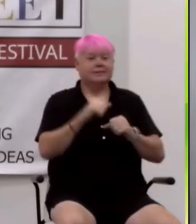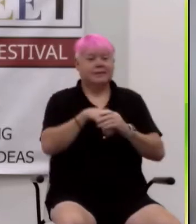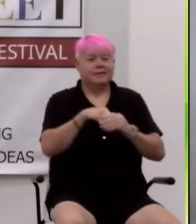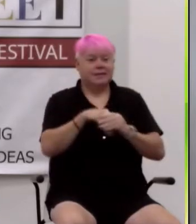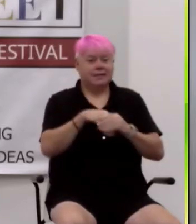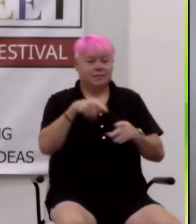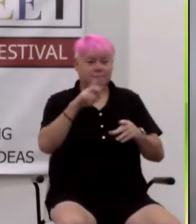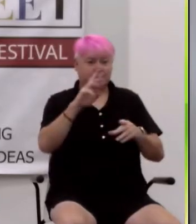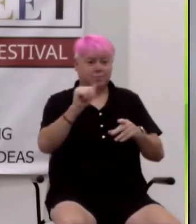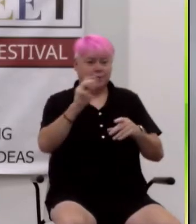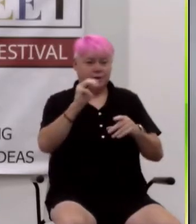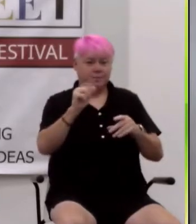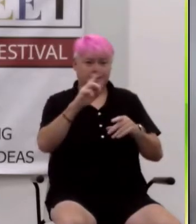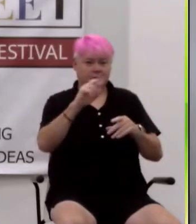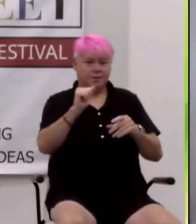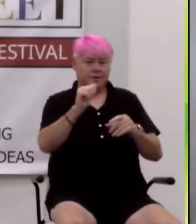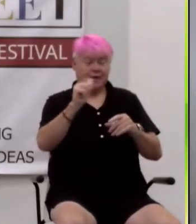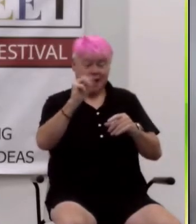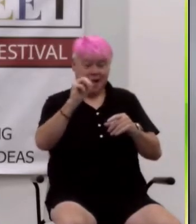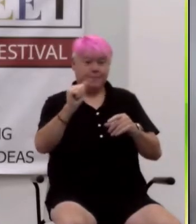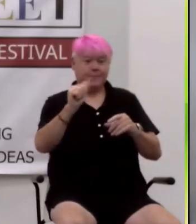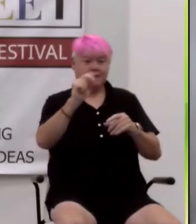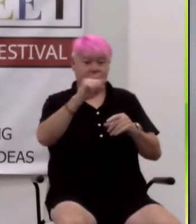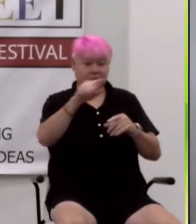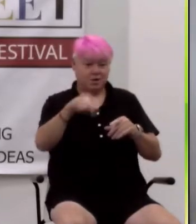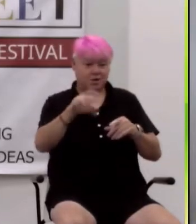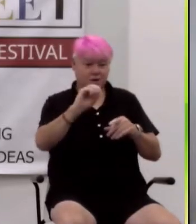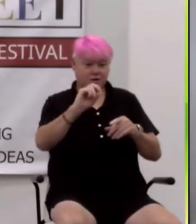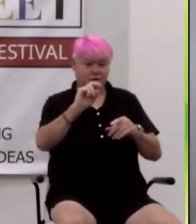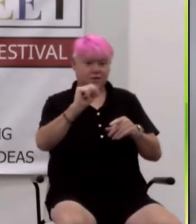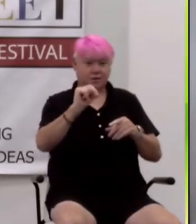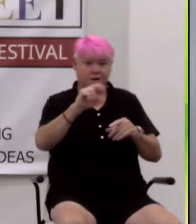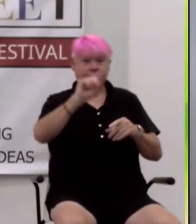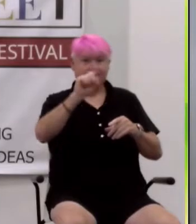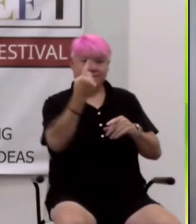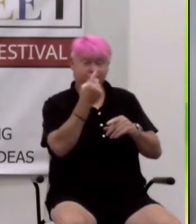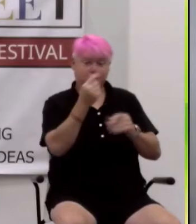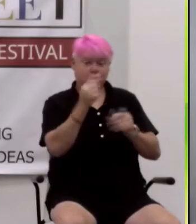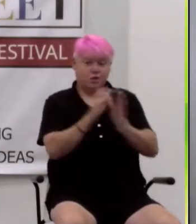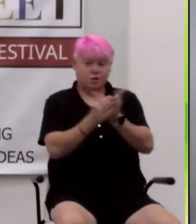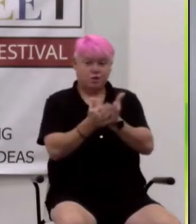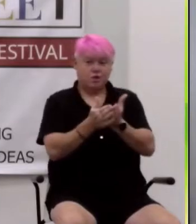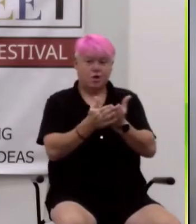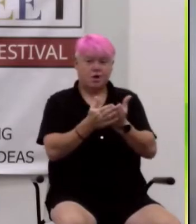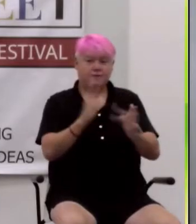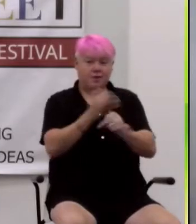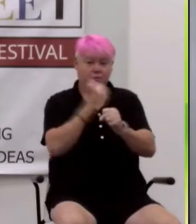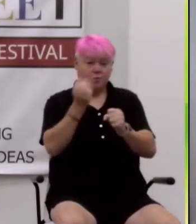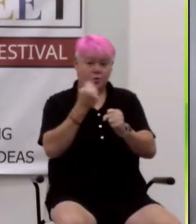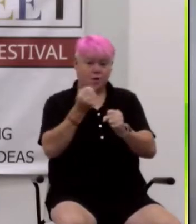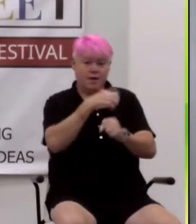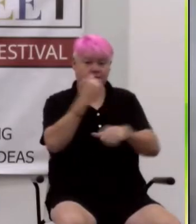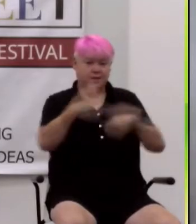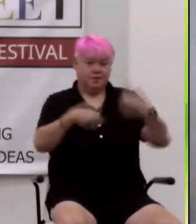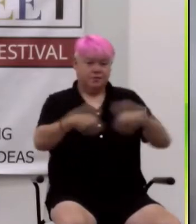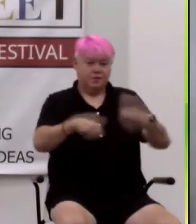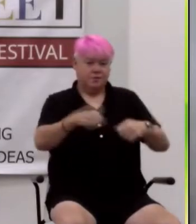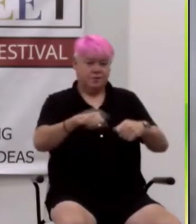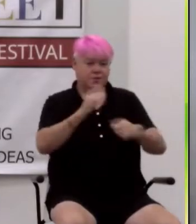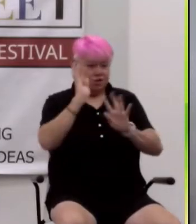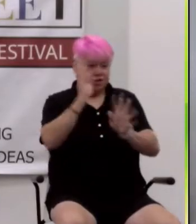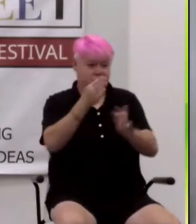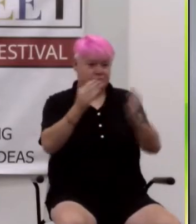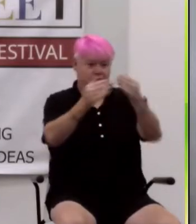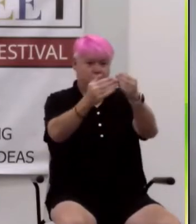the Amazon.ca First Novel Award, and the Relit Award and the Drummers General Award.